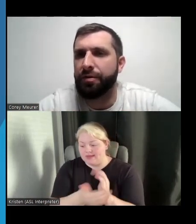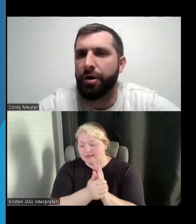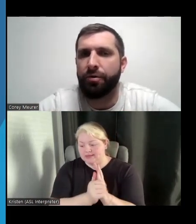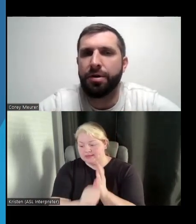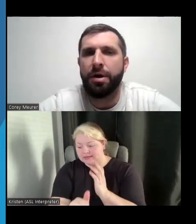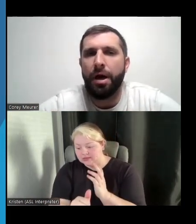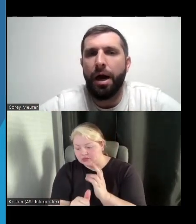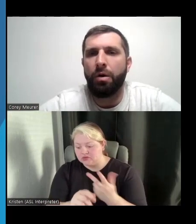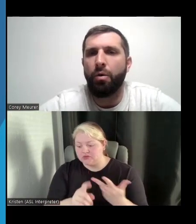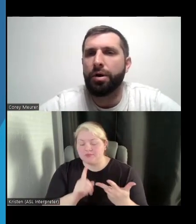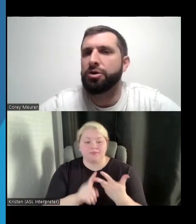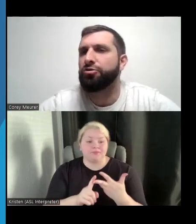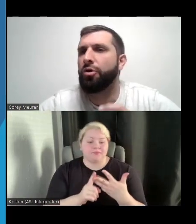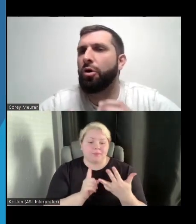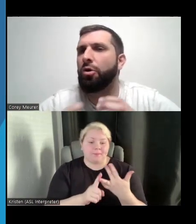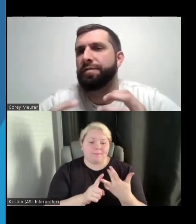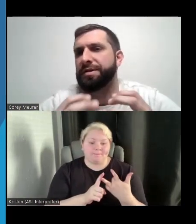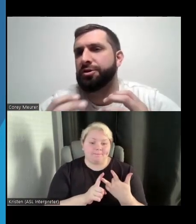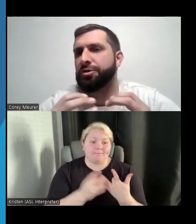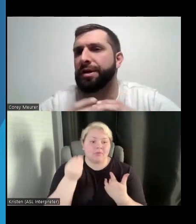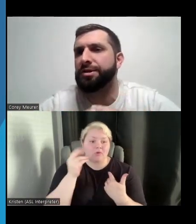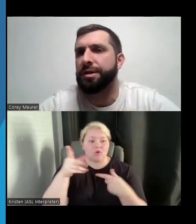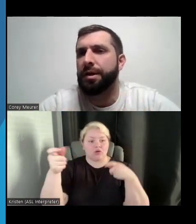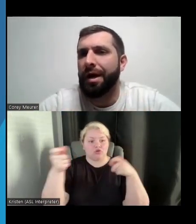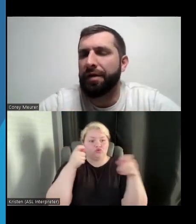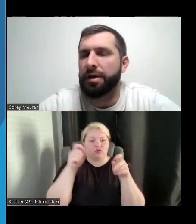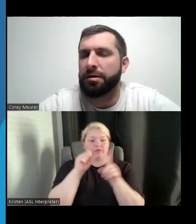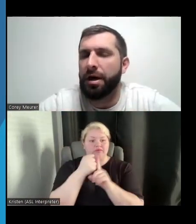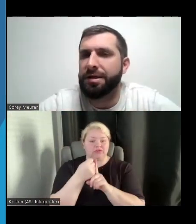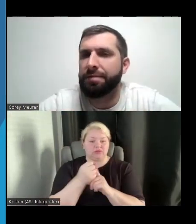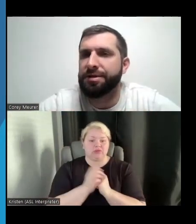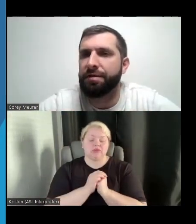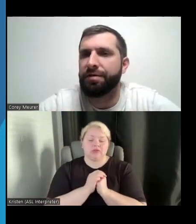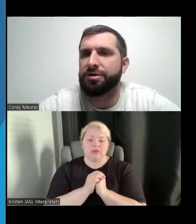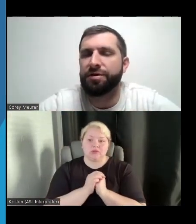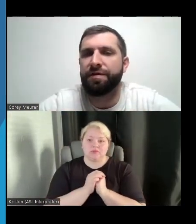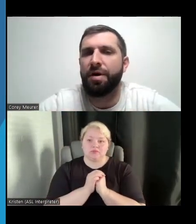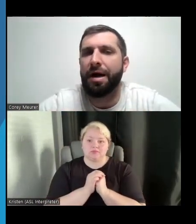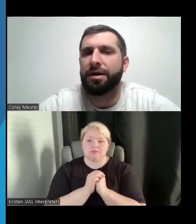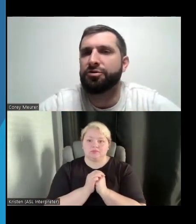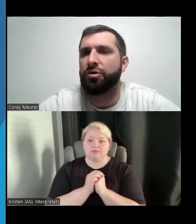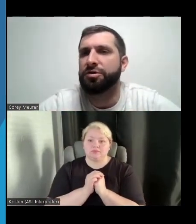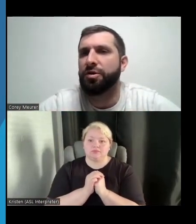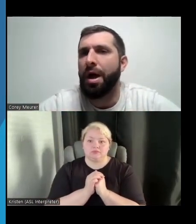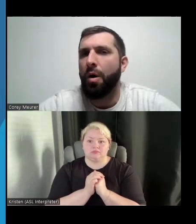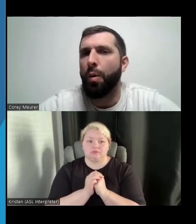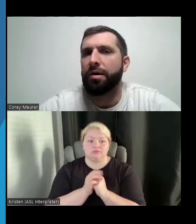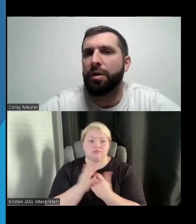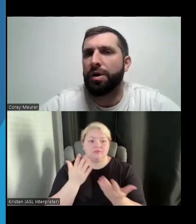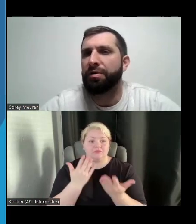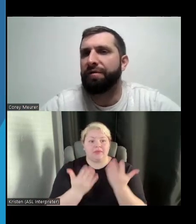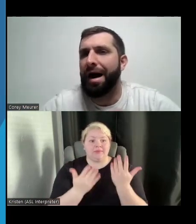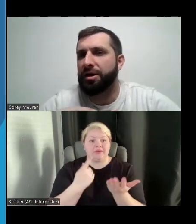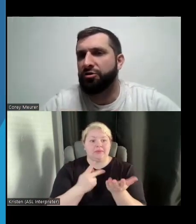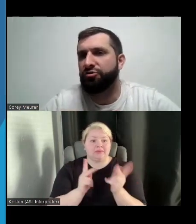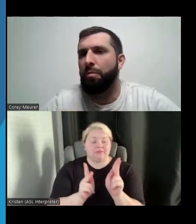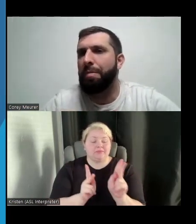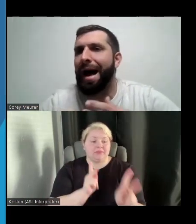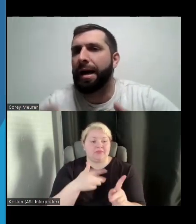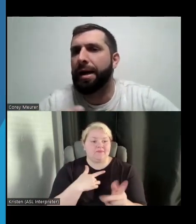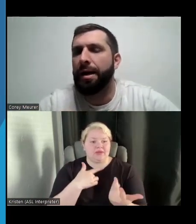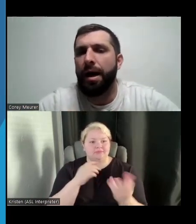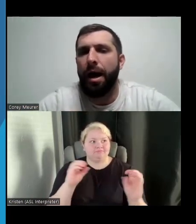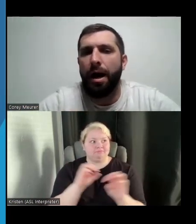task on their own, or control of a situation. I think a lot of times individuals feel out of control. So where can we provide